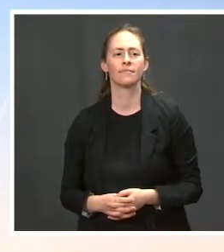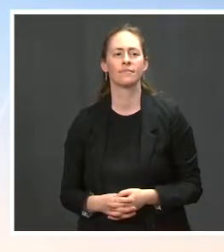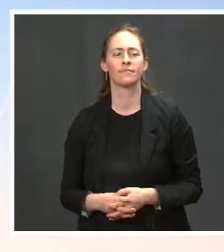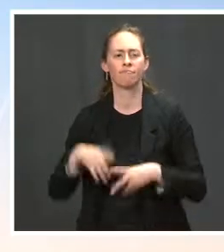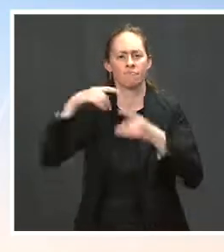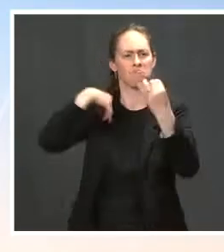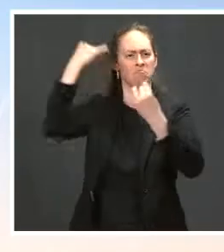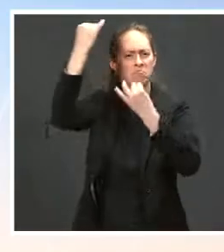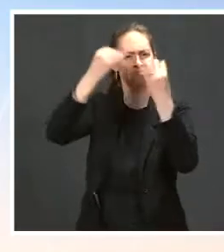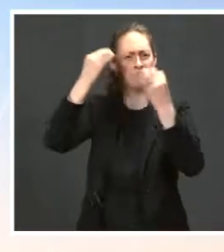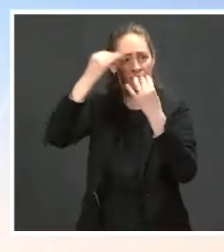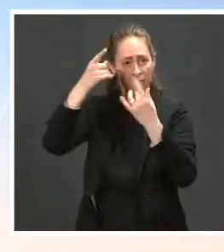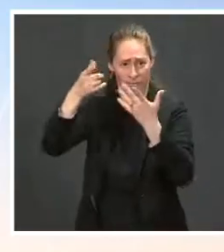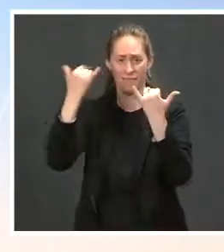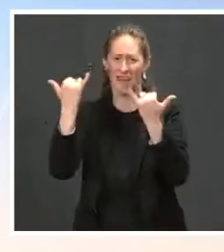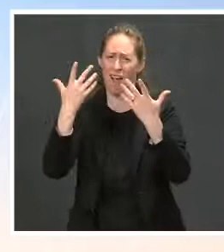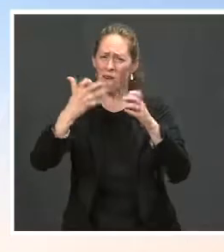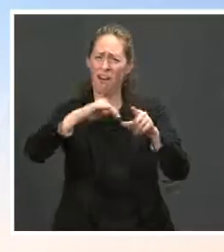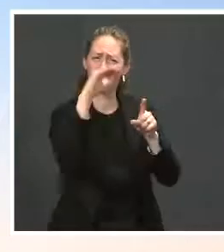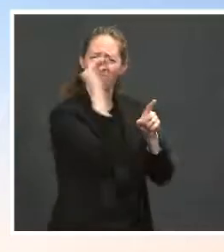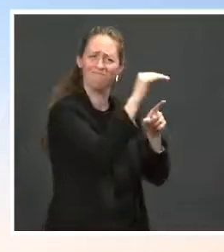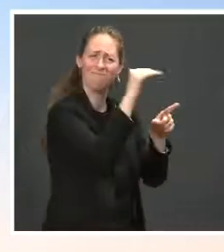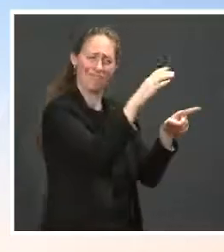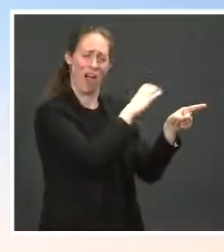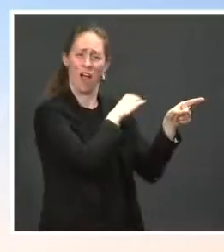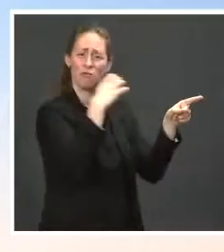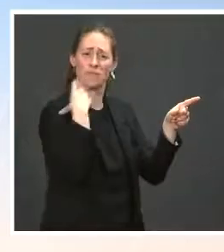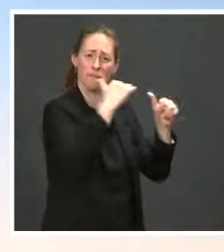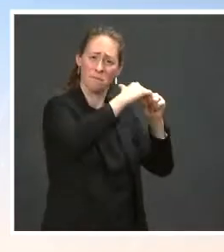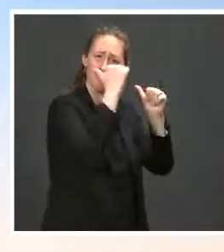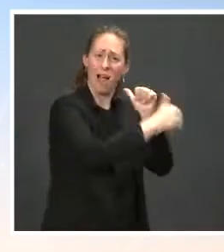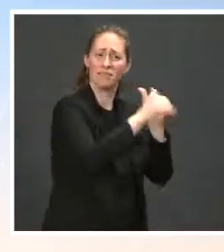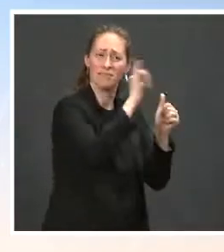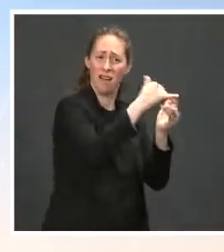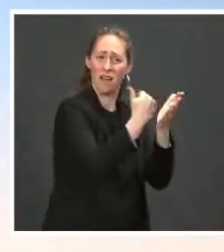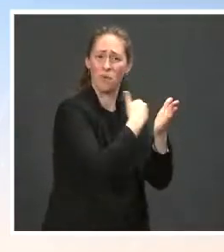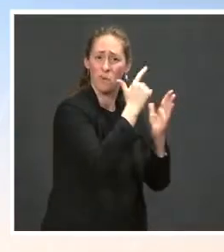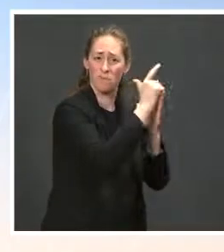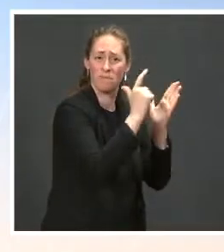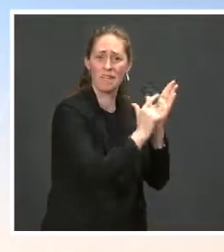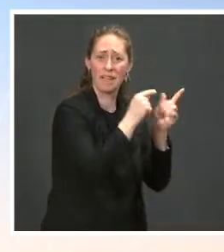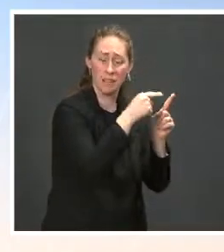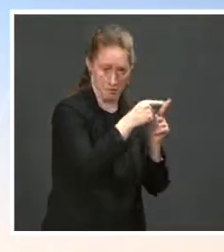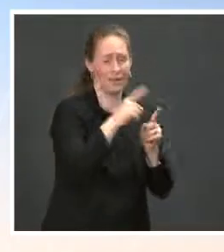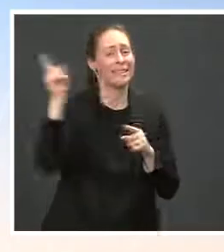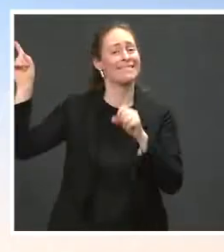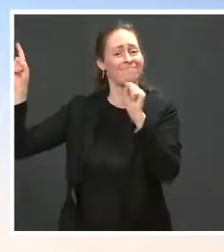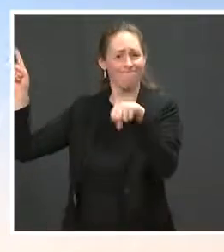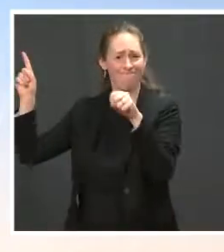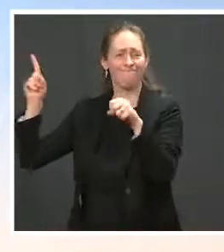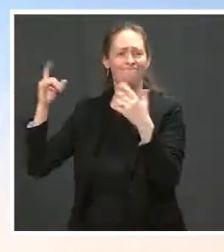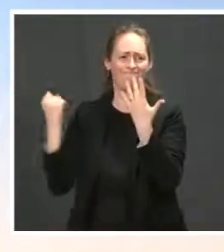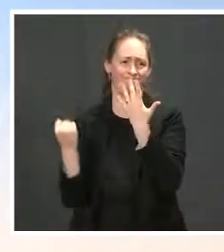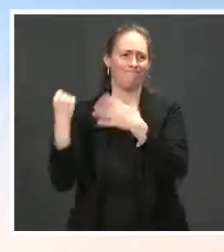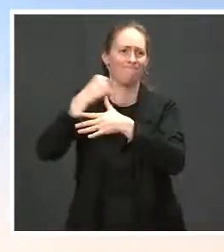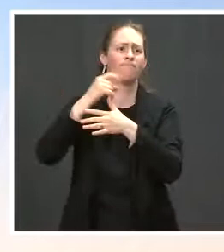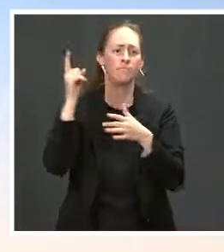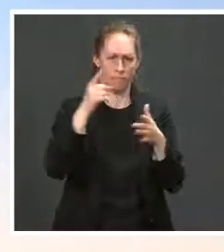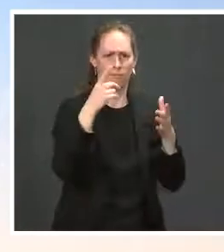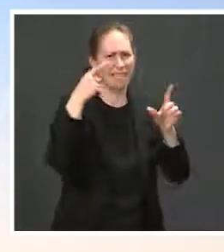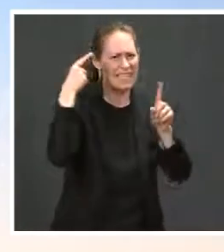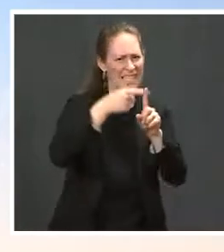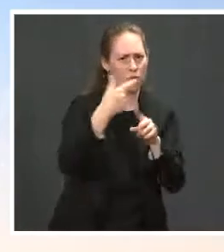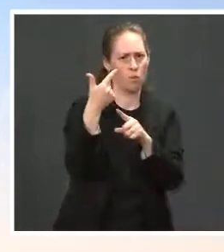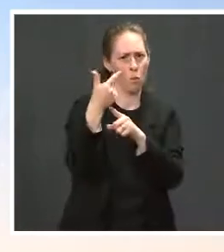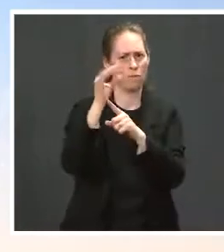Vice President Harris did the same last night, said it's a key priority. Why should people have confidence that President Biden will